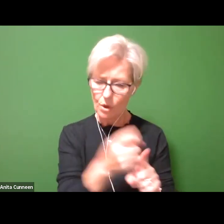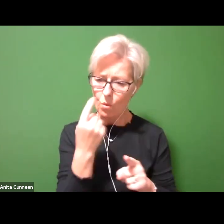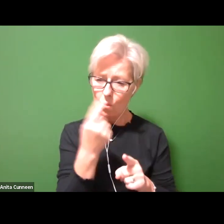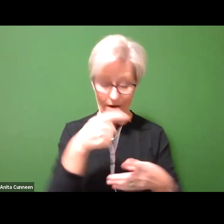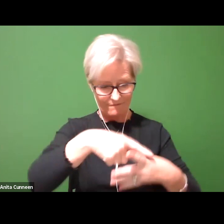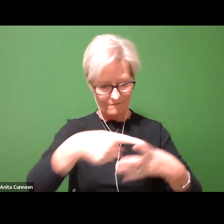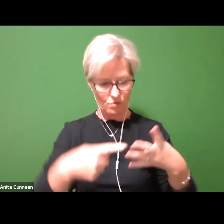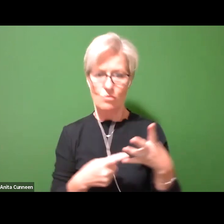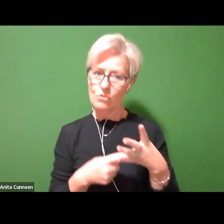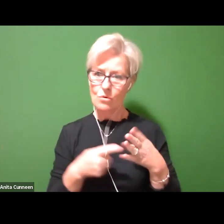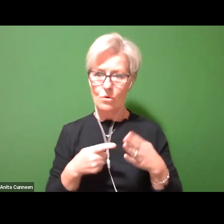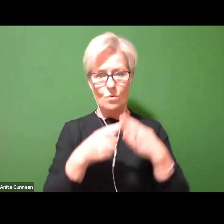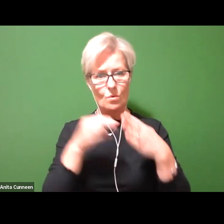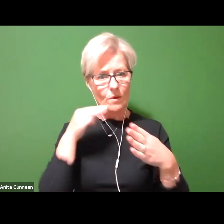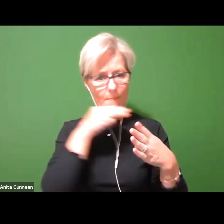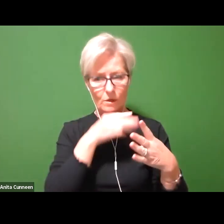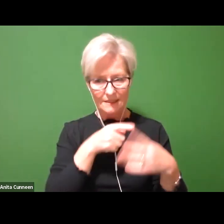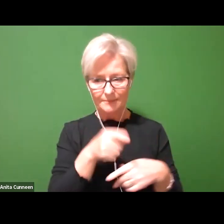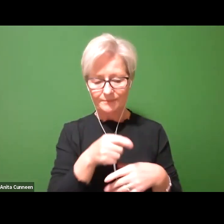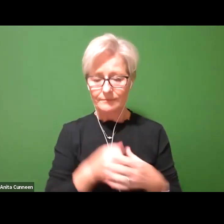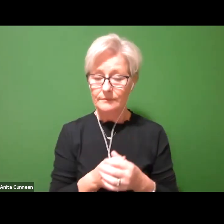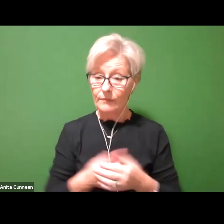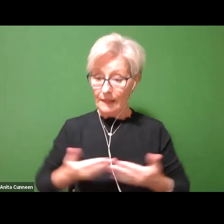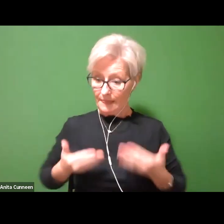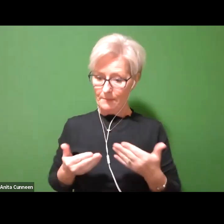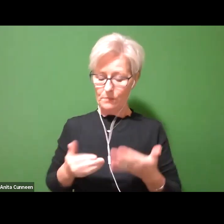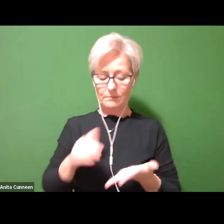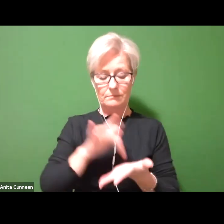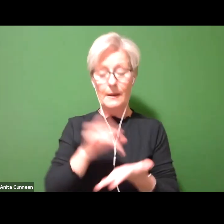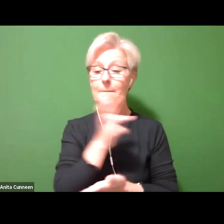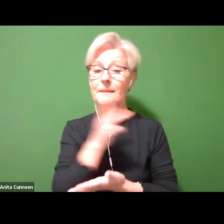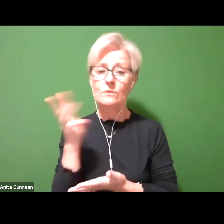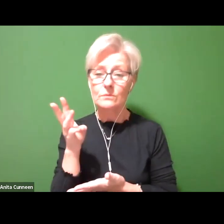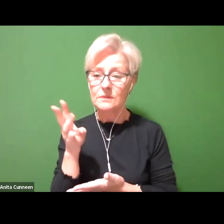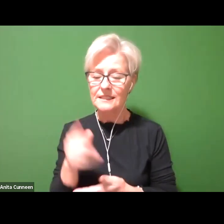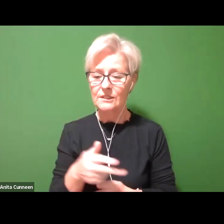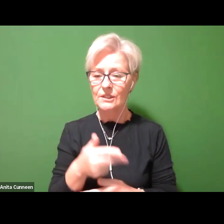key priorities. So currently in the Midwest, there are